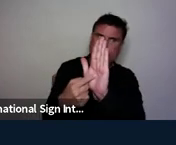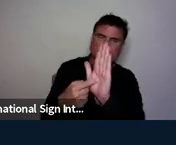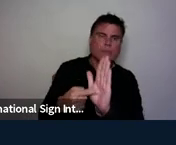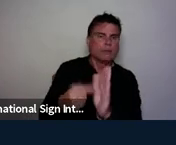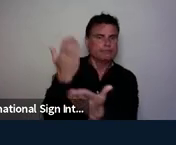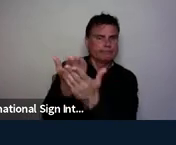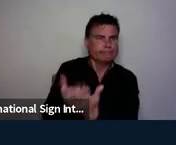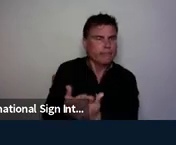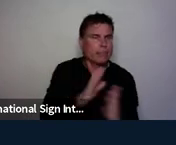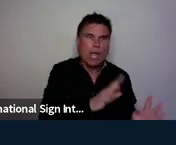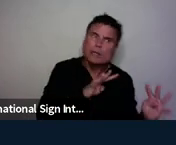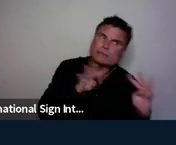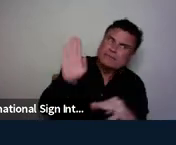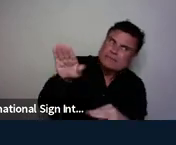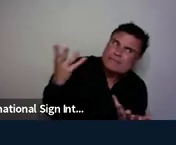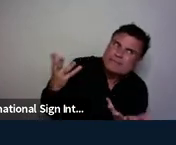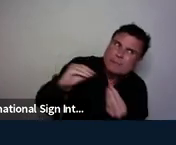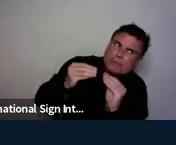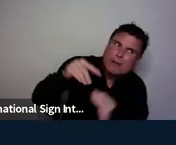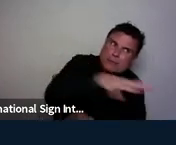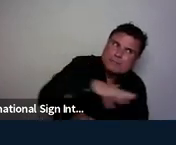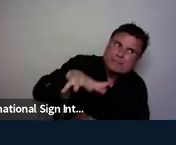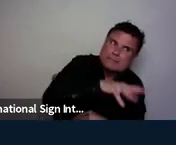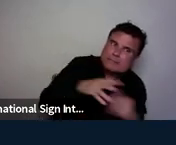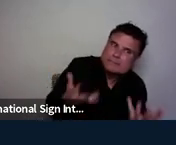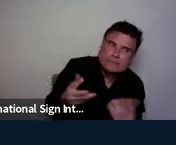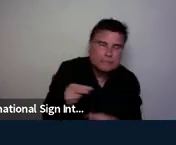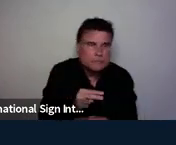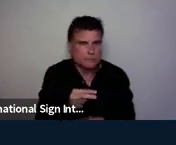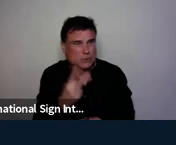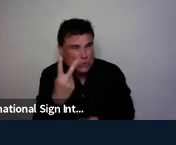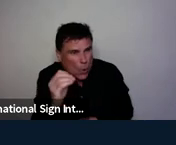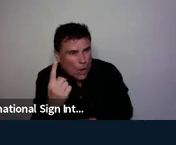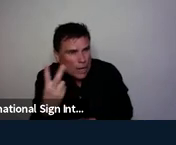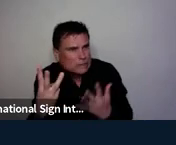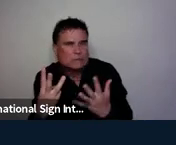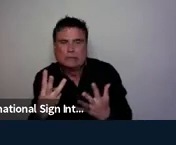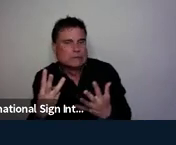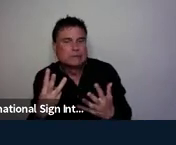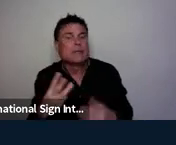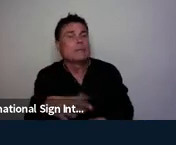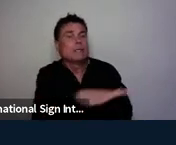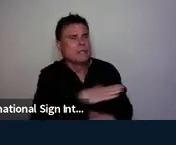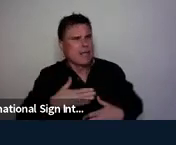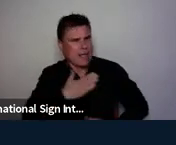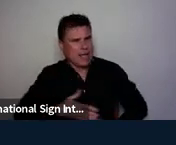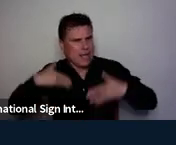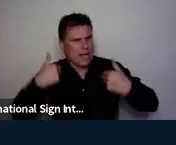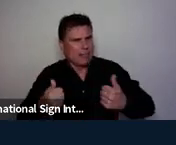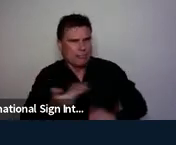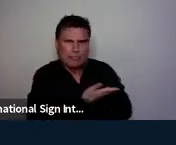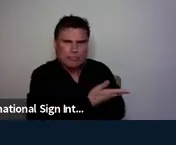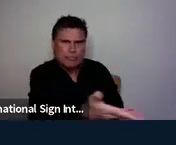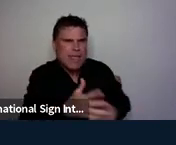education is and on what access to health is to them and what we can provide to the LGBTI youth